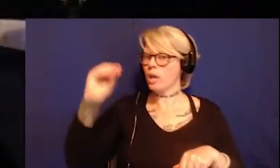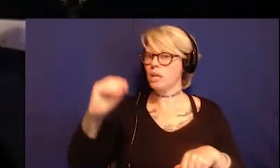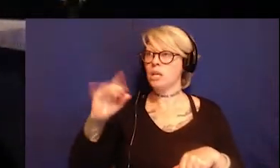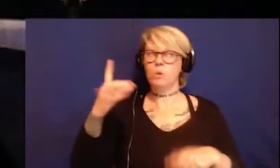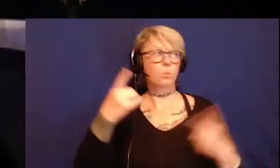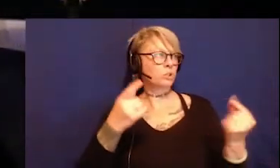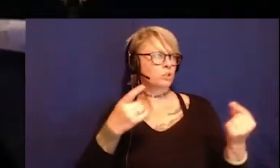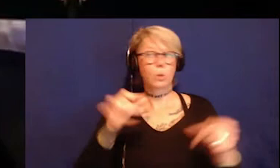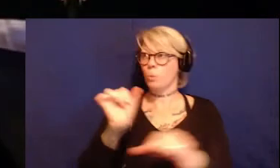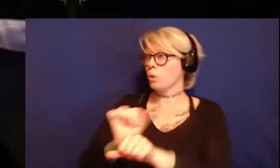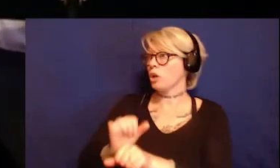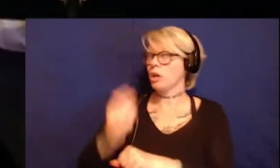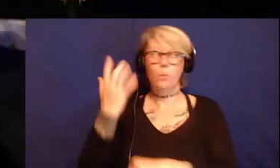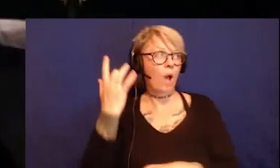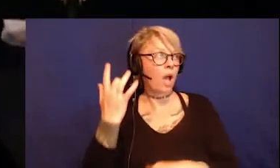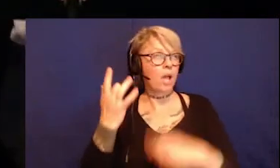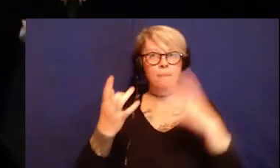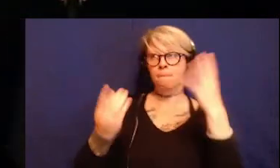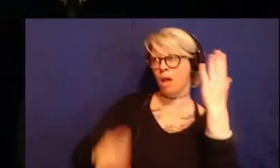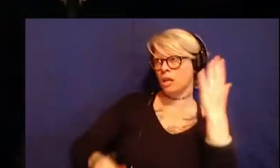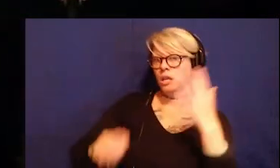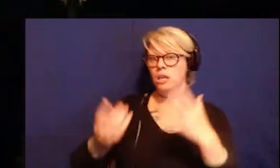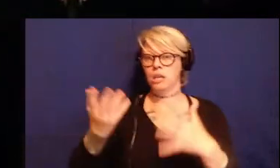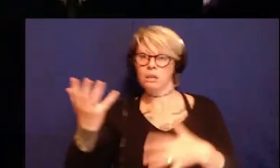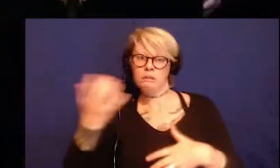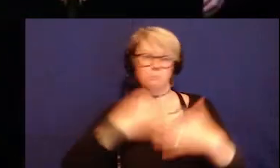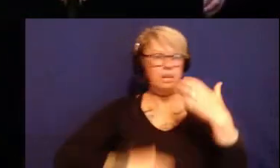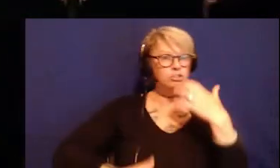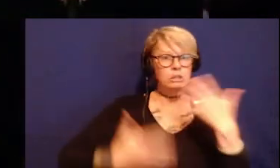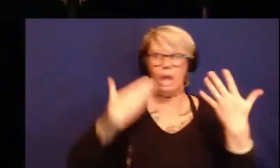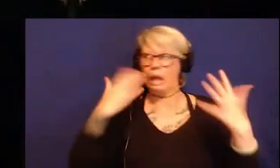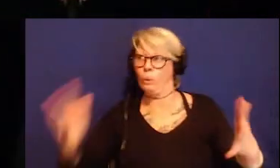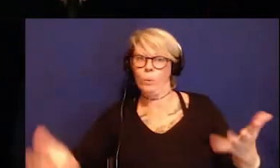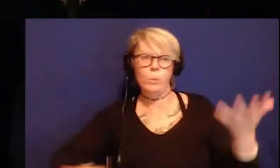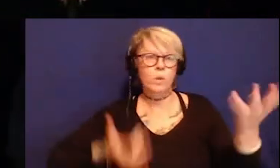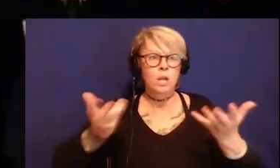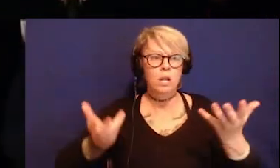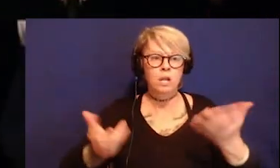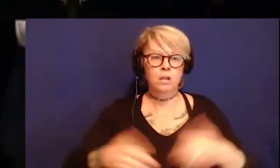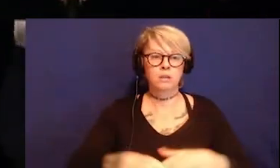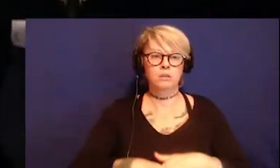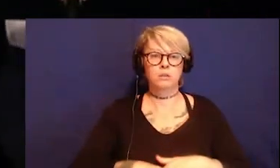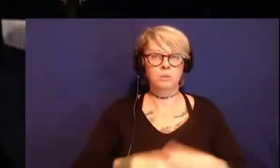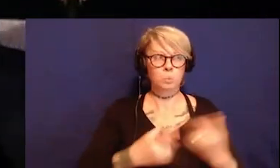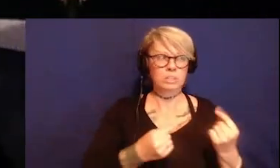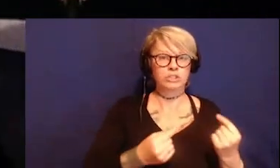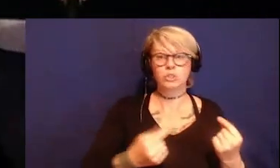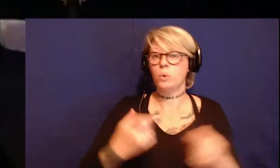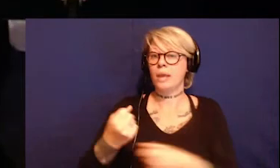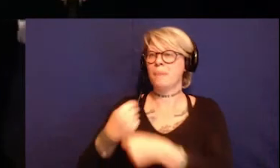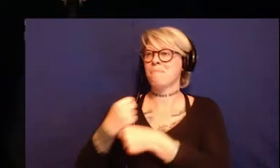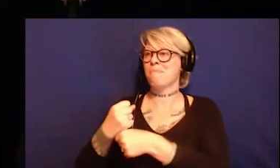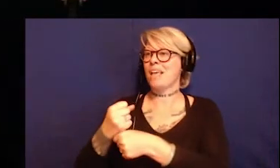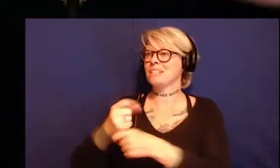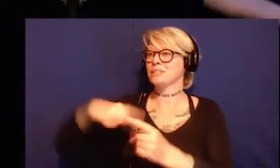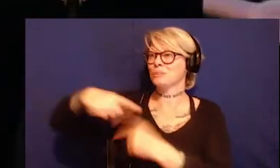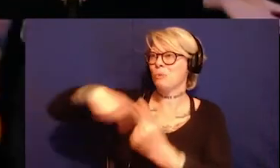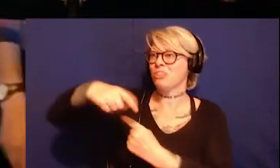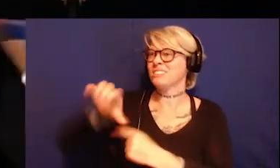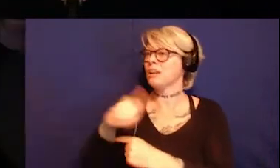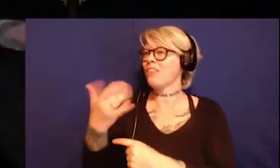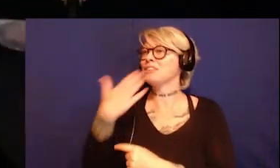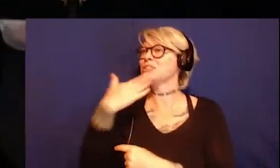Working. Why? Money. Is he passionate? I don't know. What does he do? Make smoothies and other